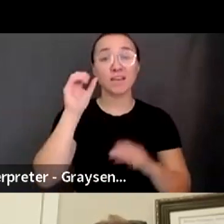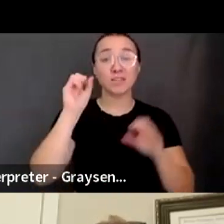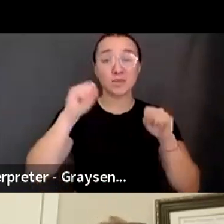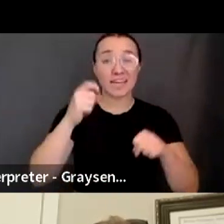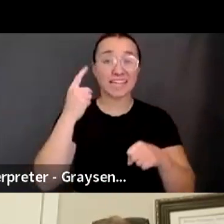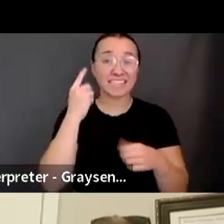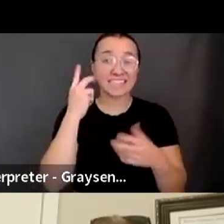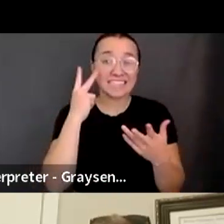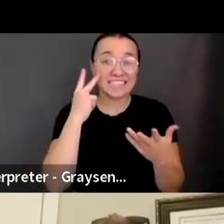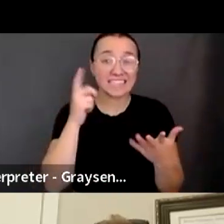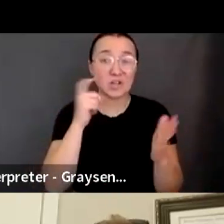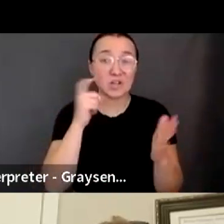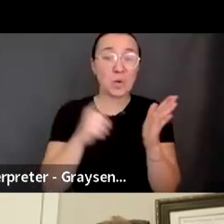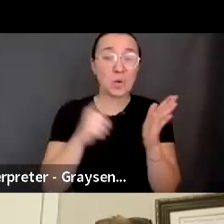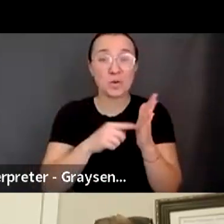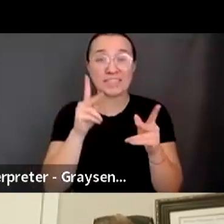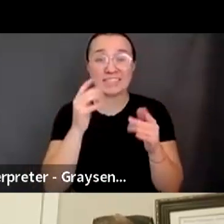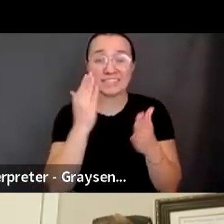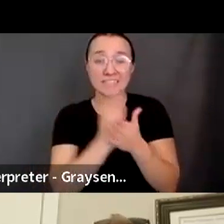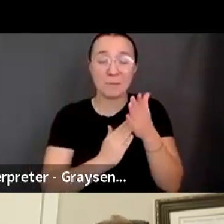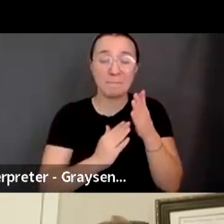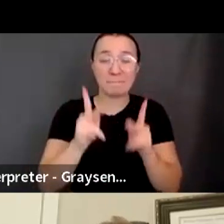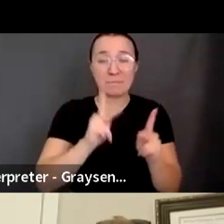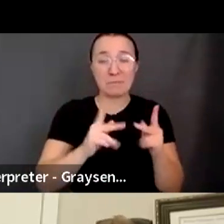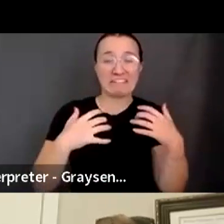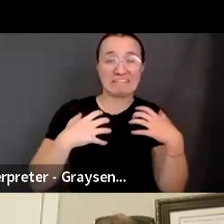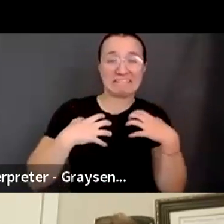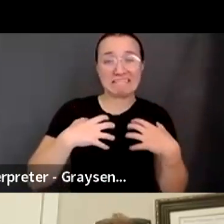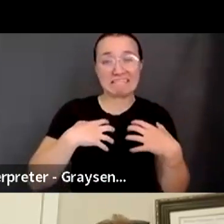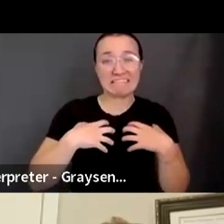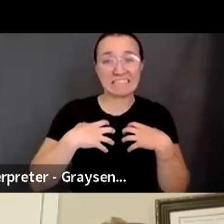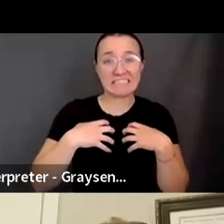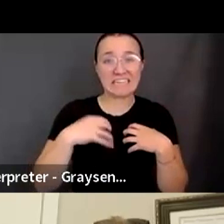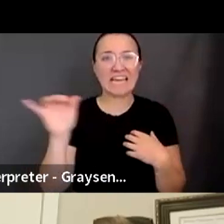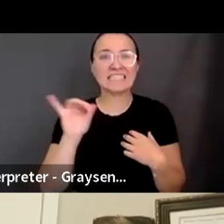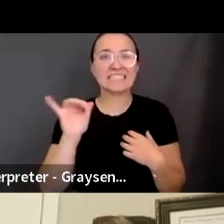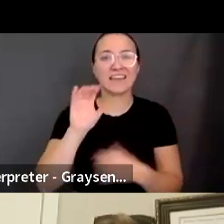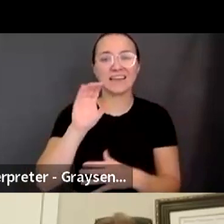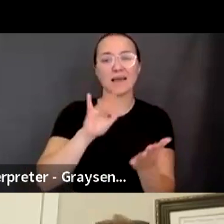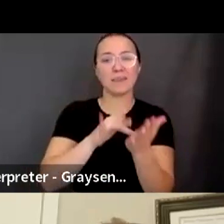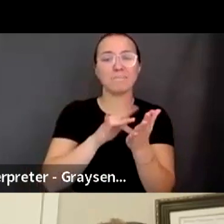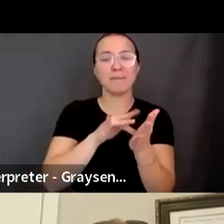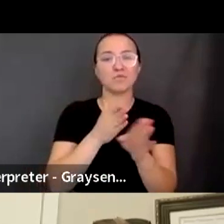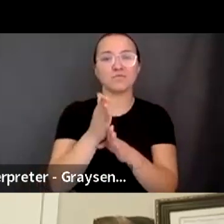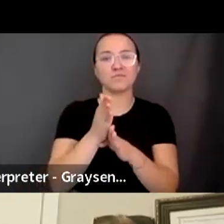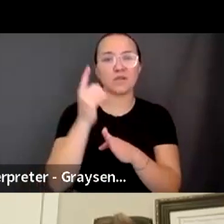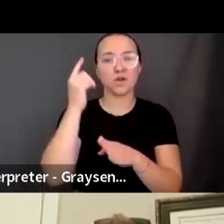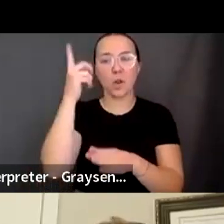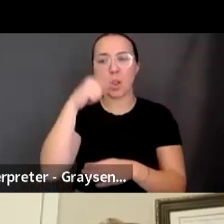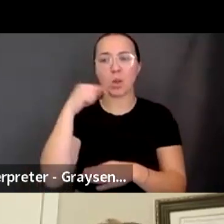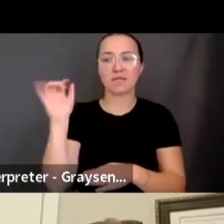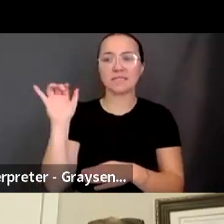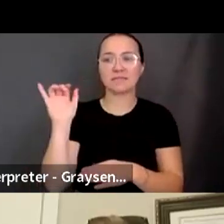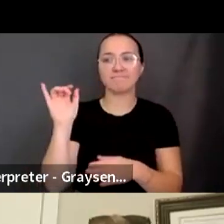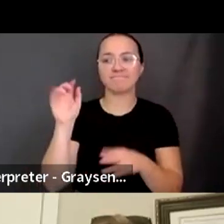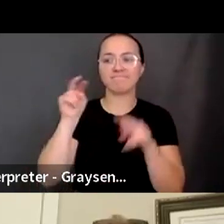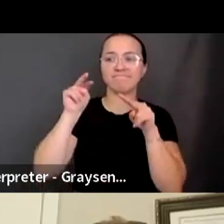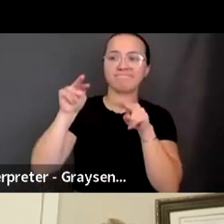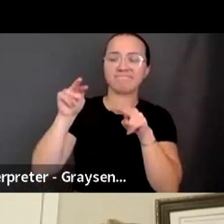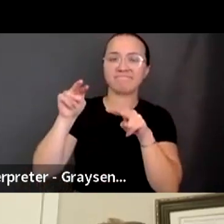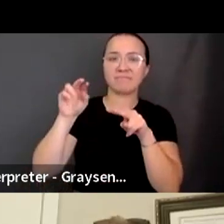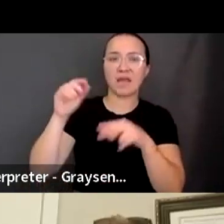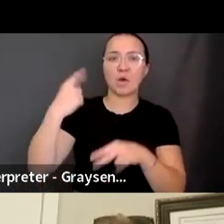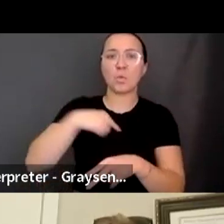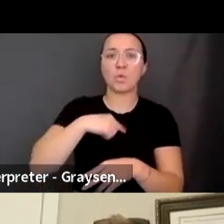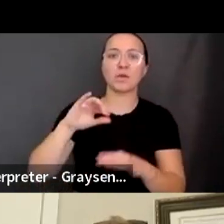in the medical profession itself. We're like broken. And so something needs to be fixed about us. And if you come into it like that,